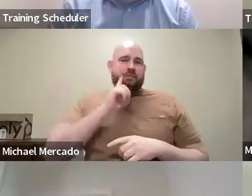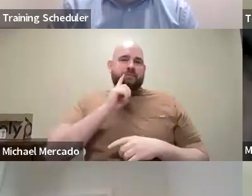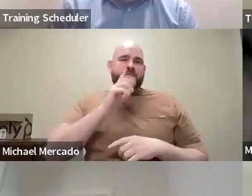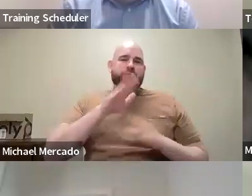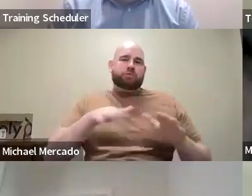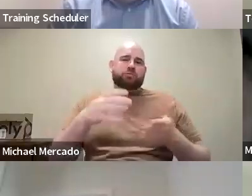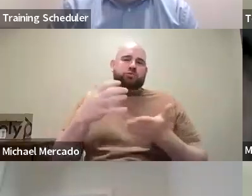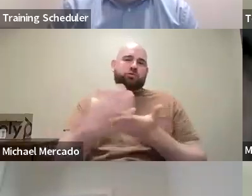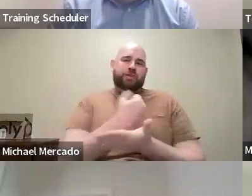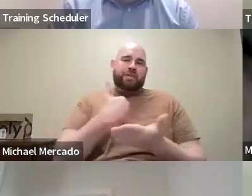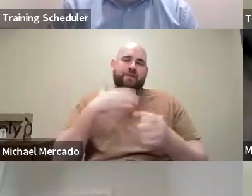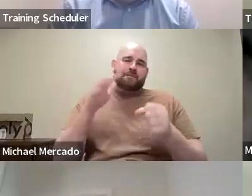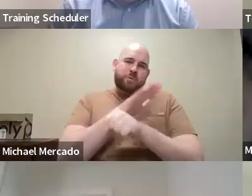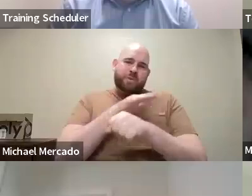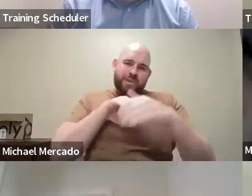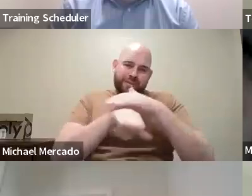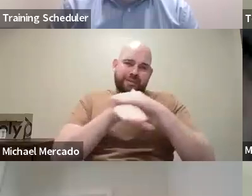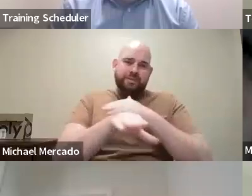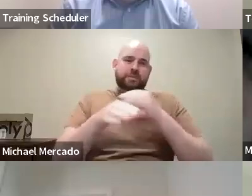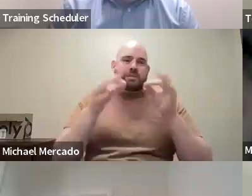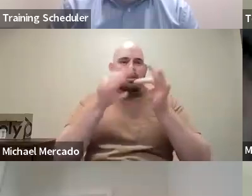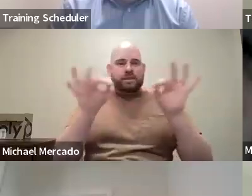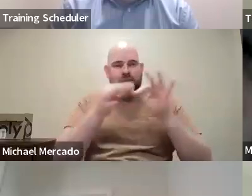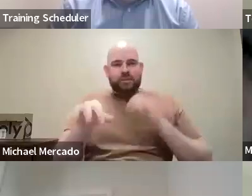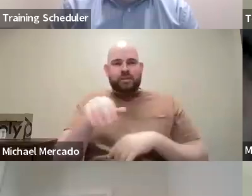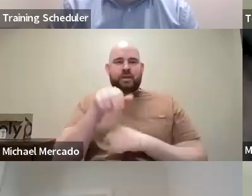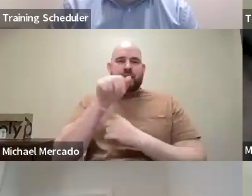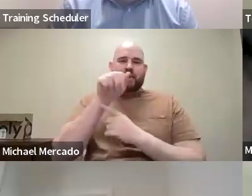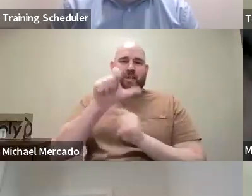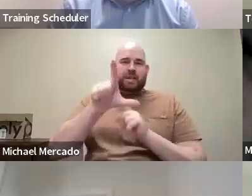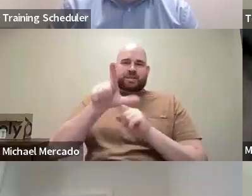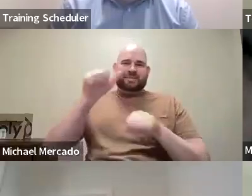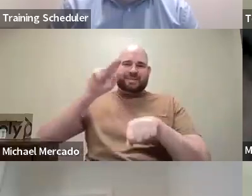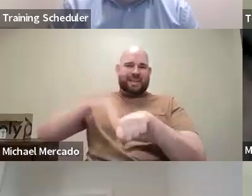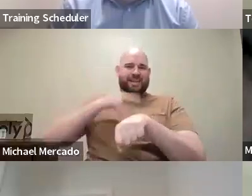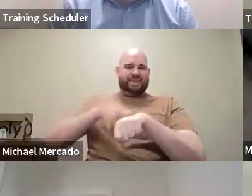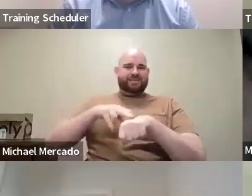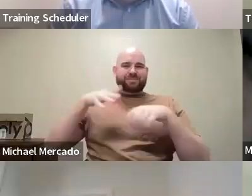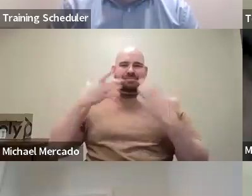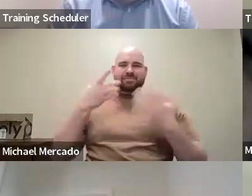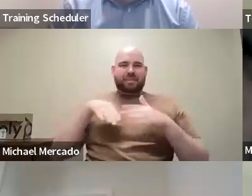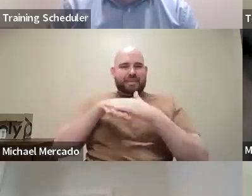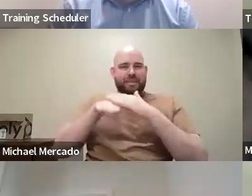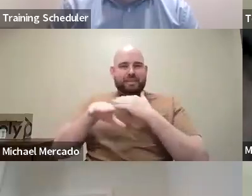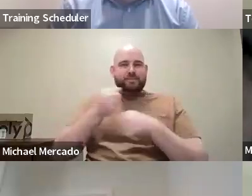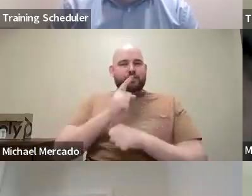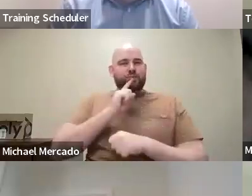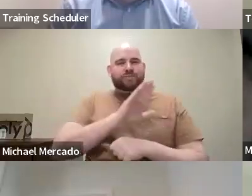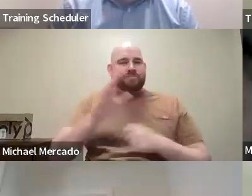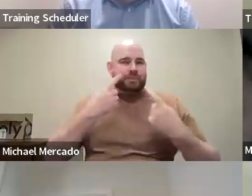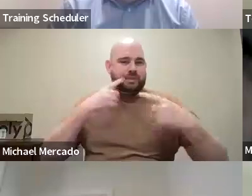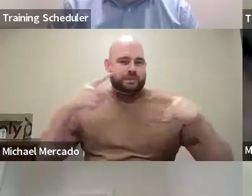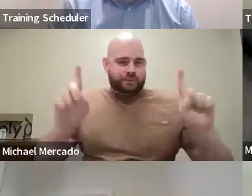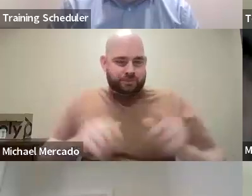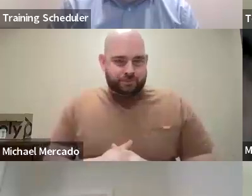providing ASL communication access and other communication methods. So using ASL, that is